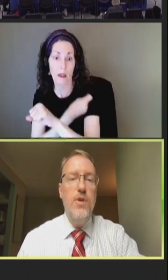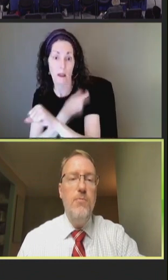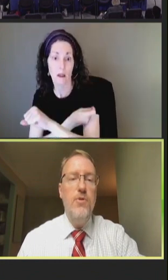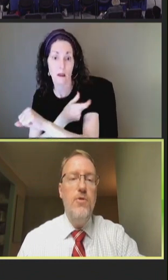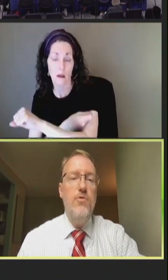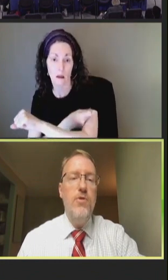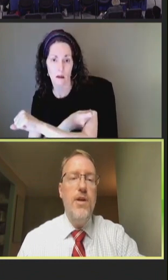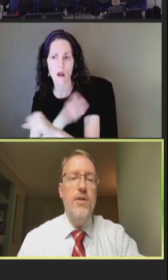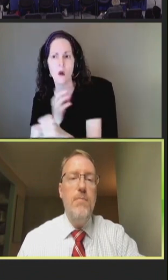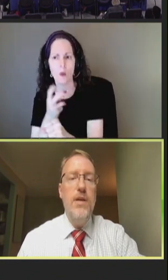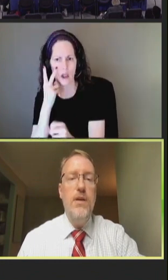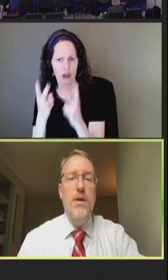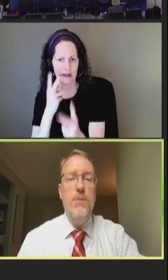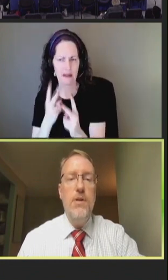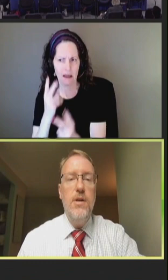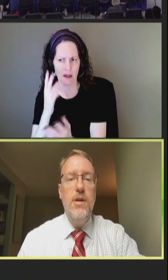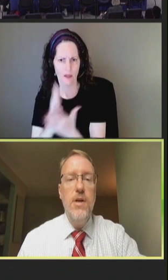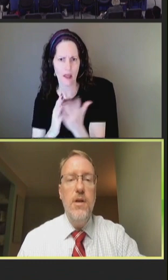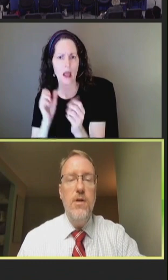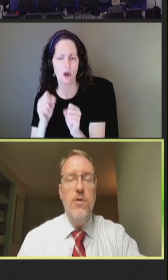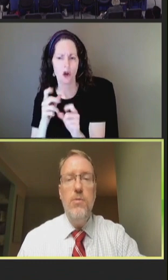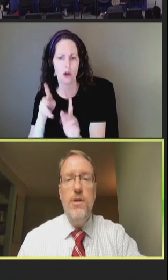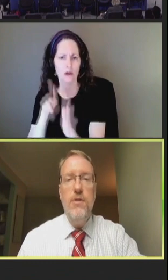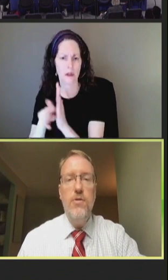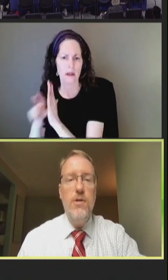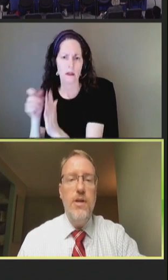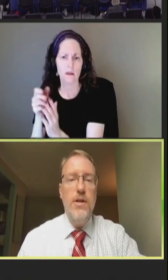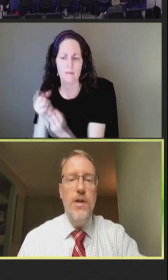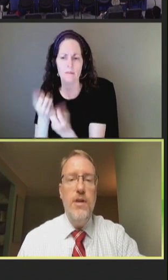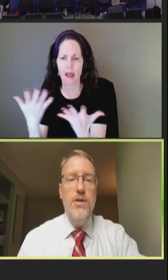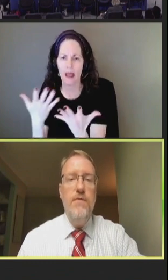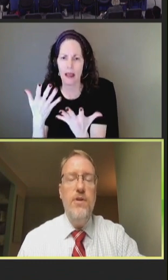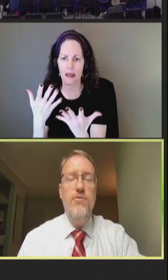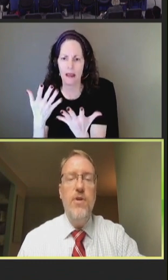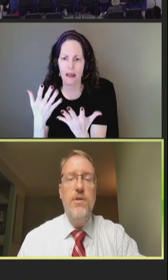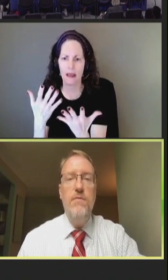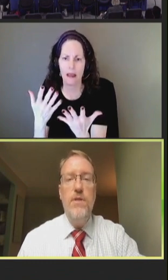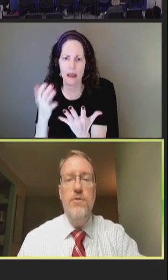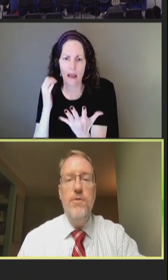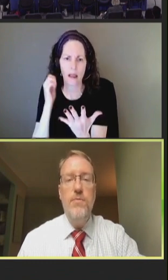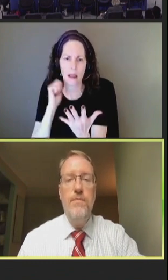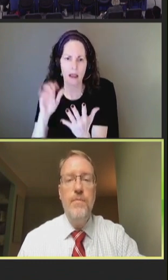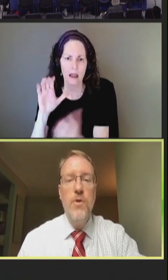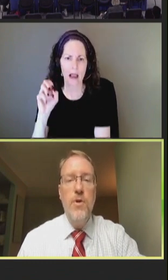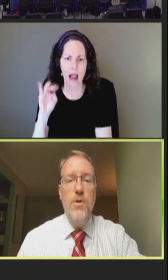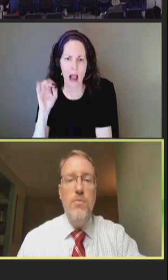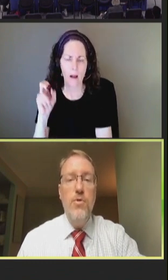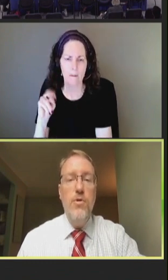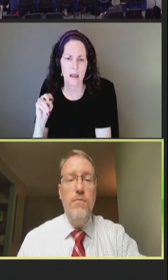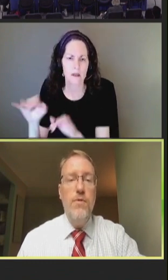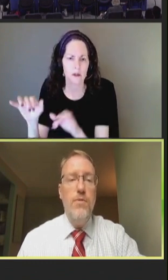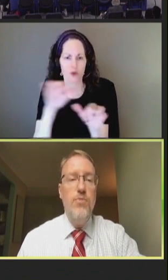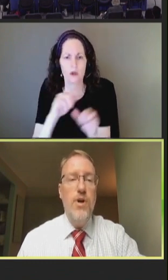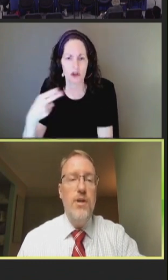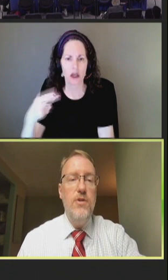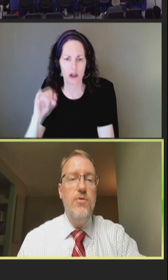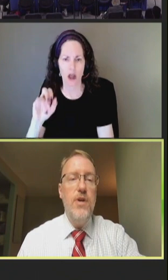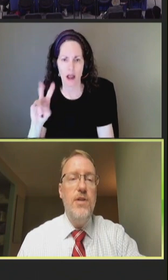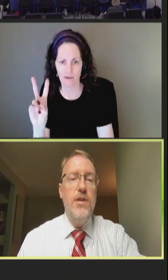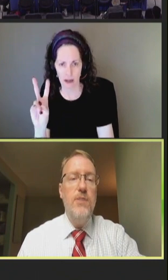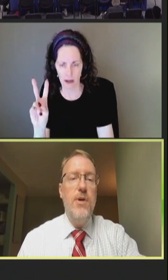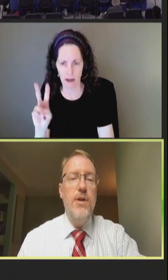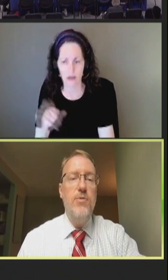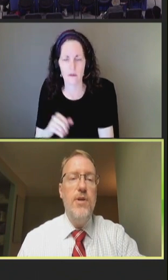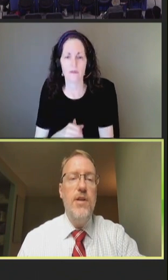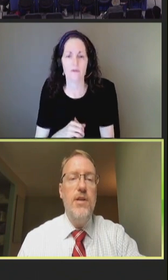2 of them could neutralize many commonly globally circulating HIV strains in vitro. Moreover, the broadly